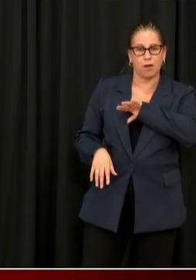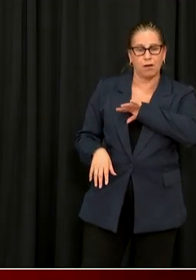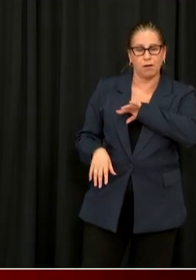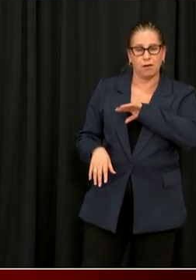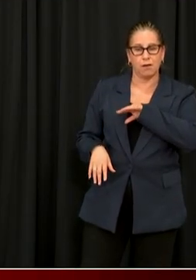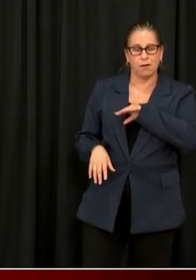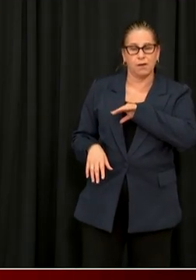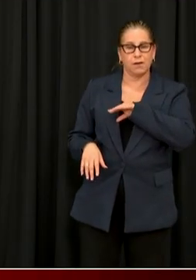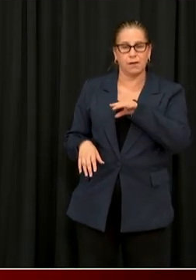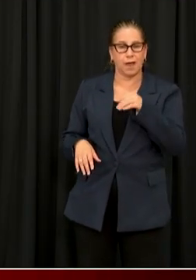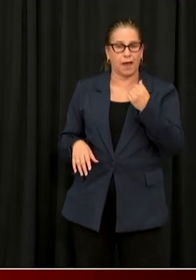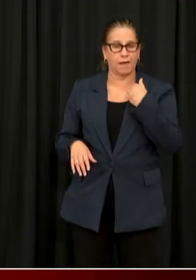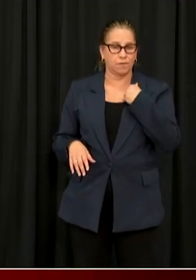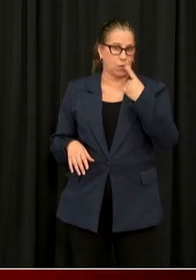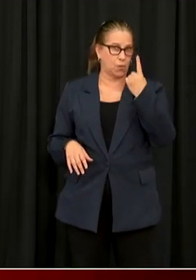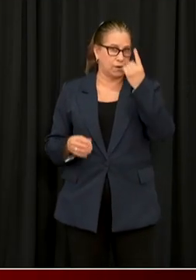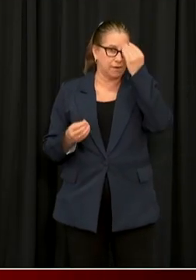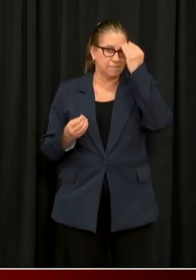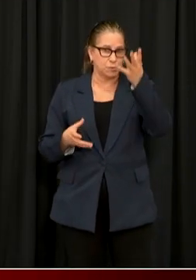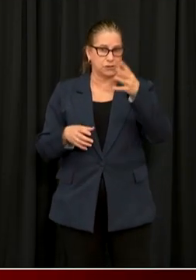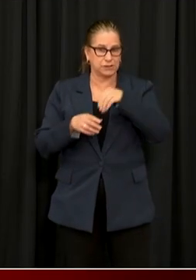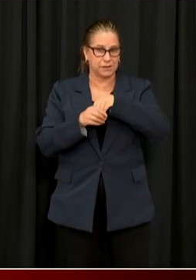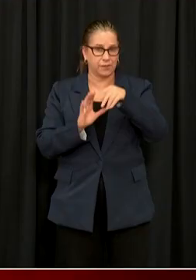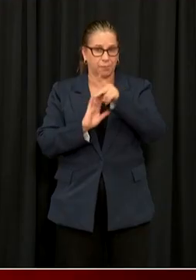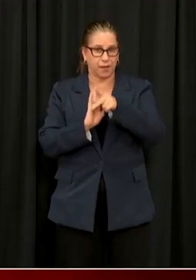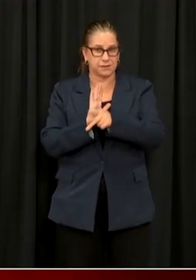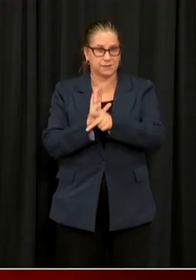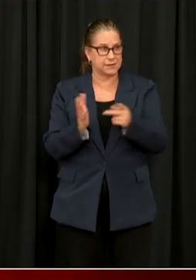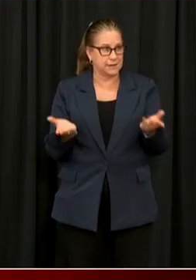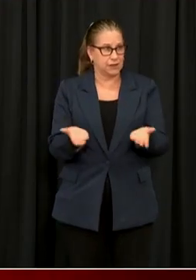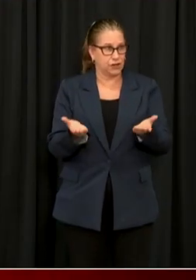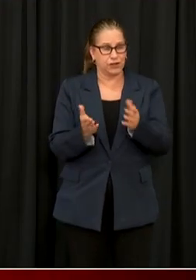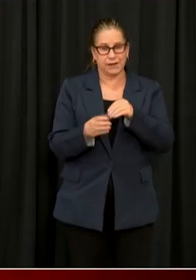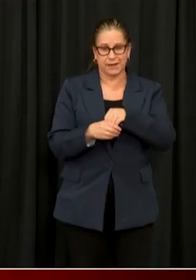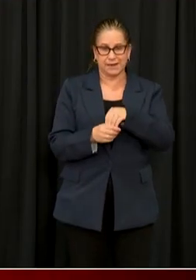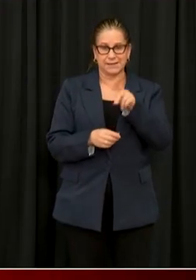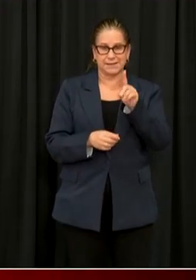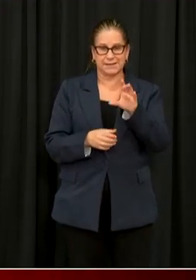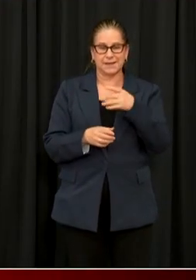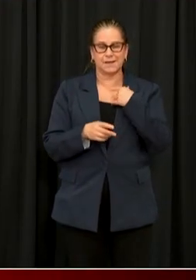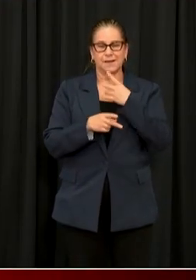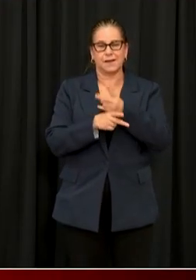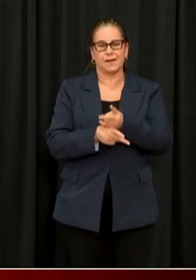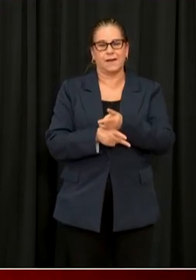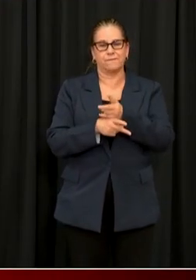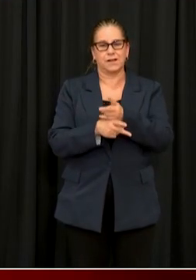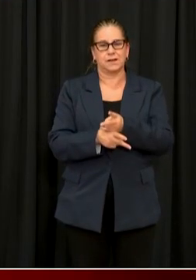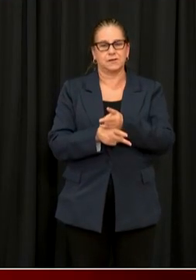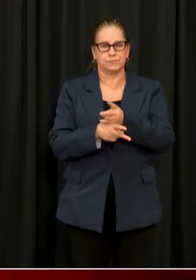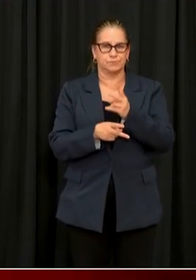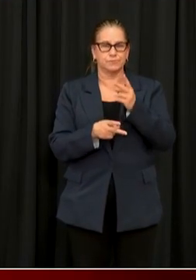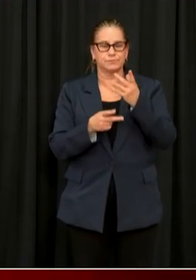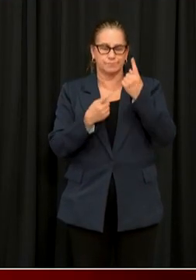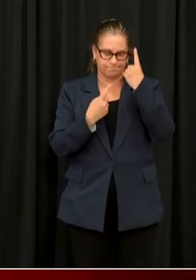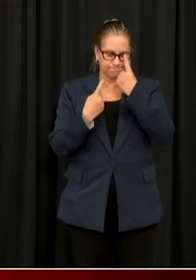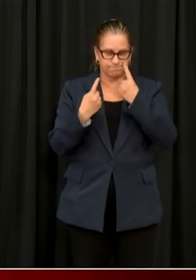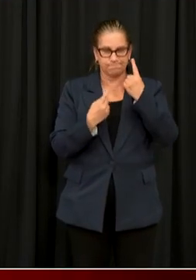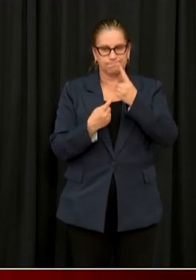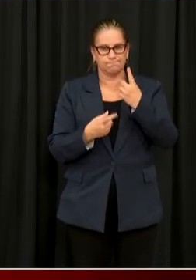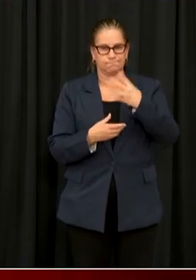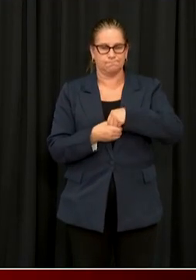camera policies that we have in the District of Columbia were carefully considered by a lot of parties.